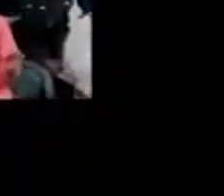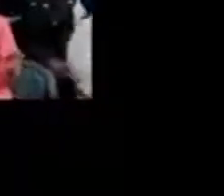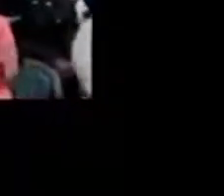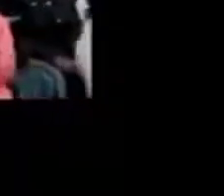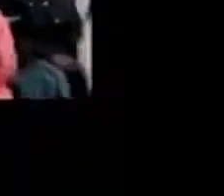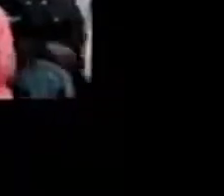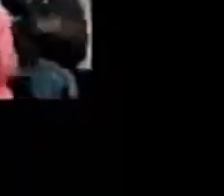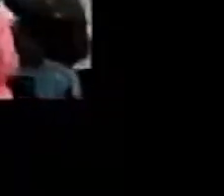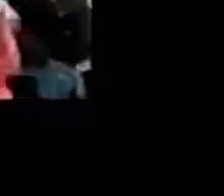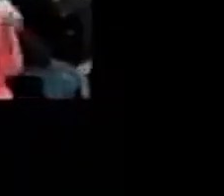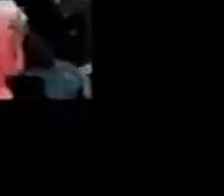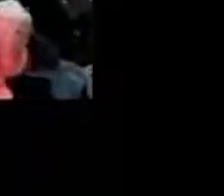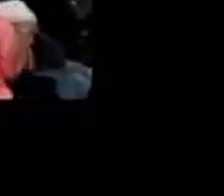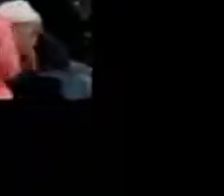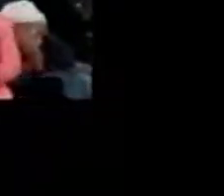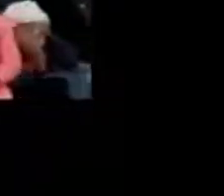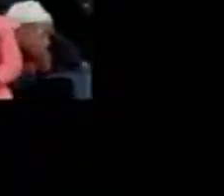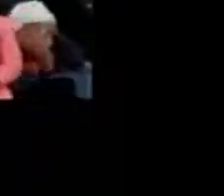Praise the